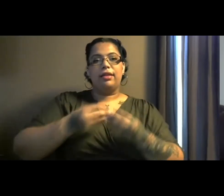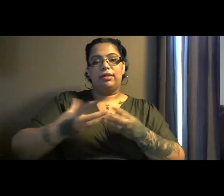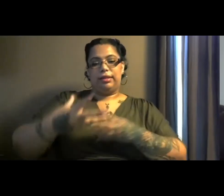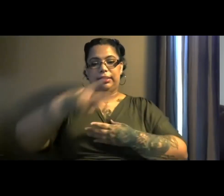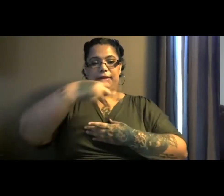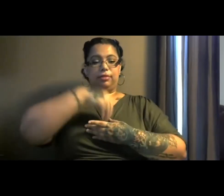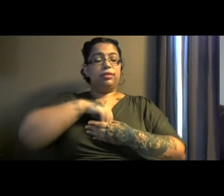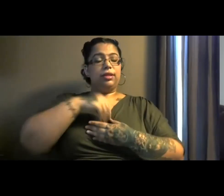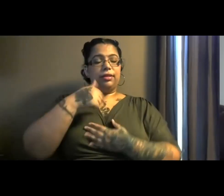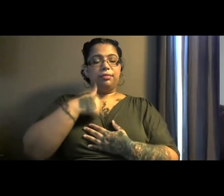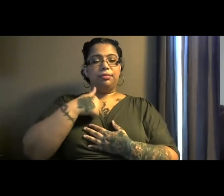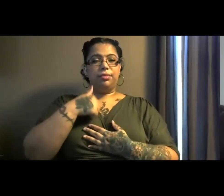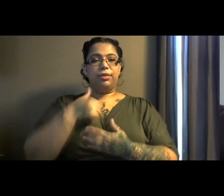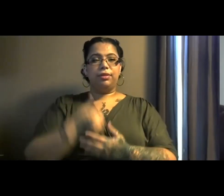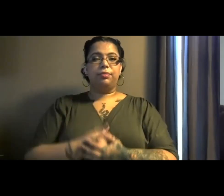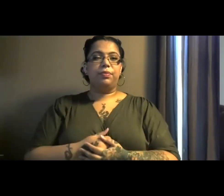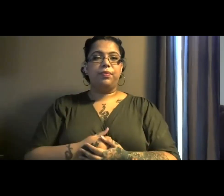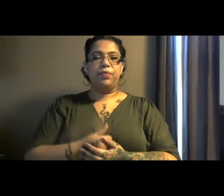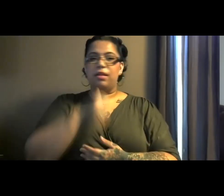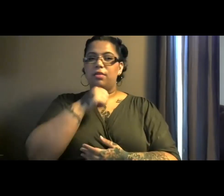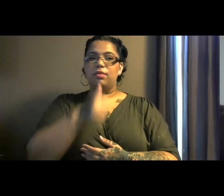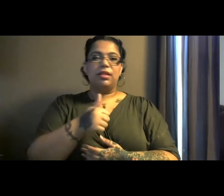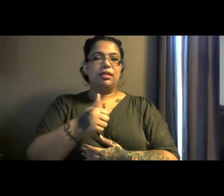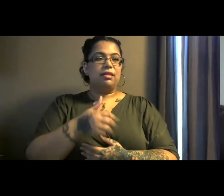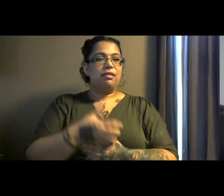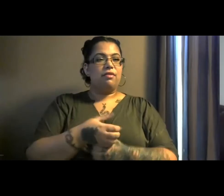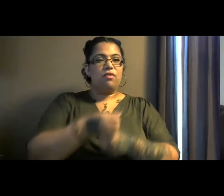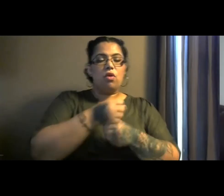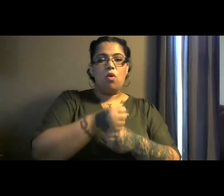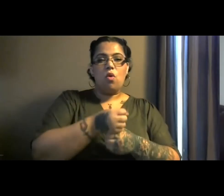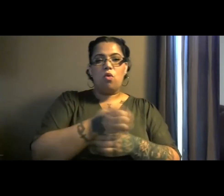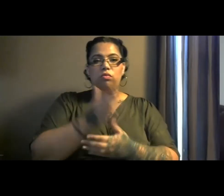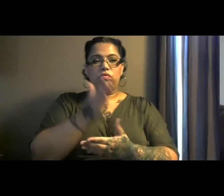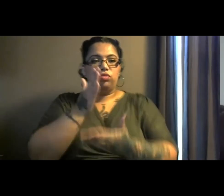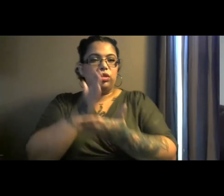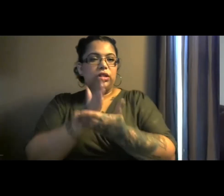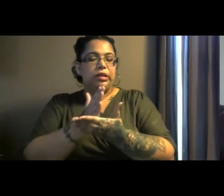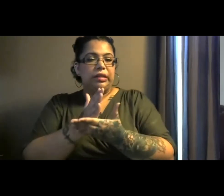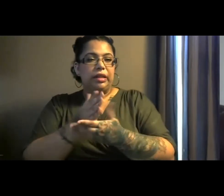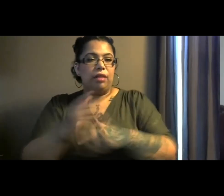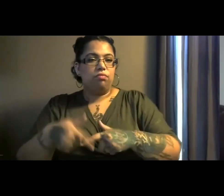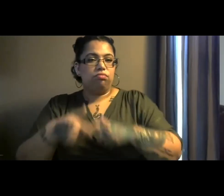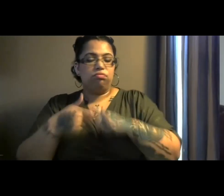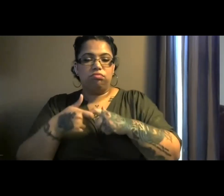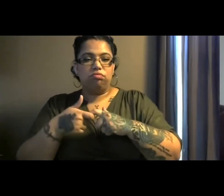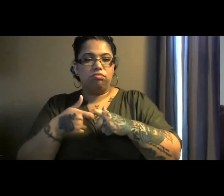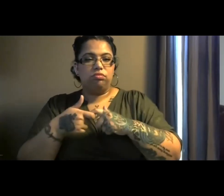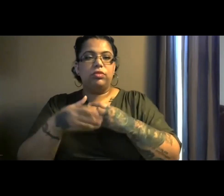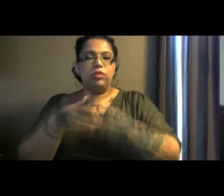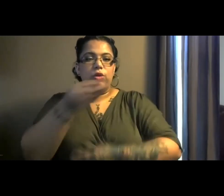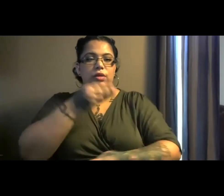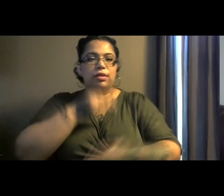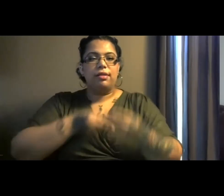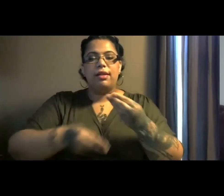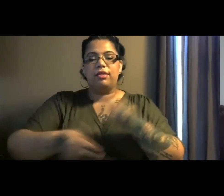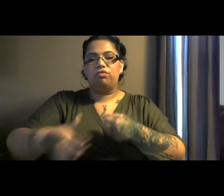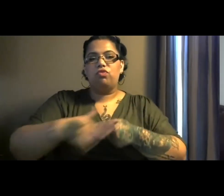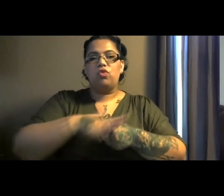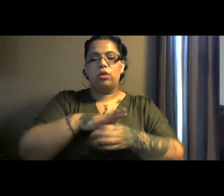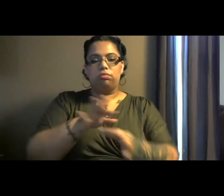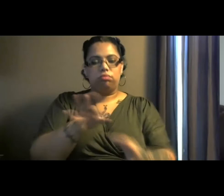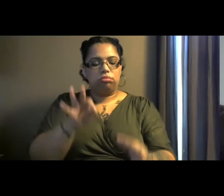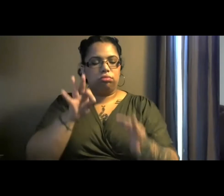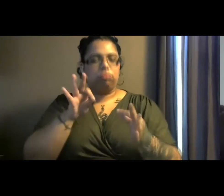inhibited, retarded, or congested. The circulation is free, complete, and